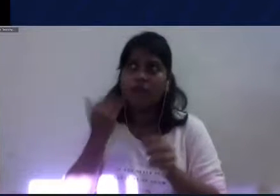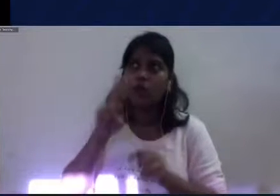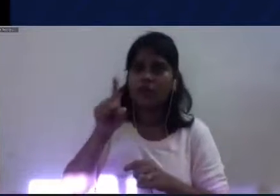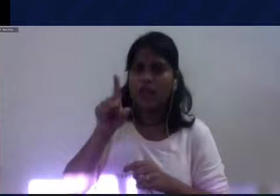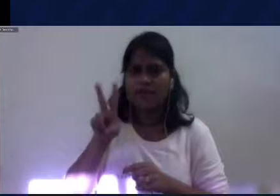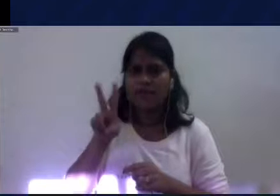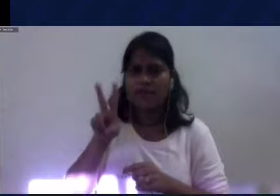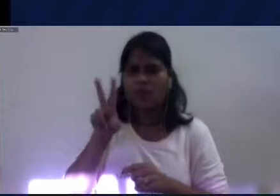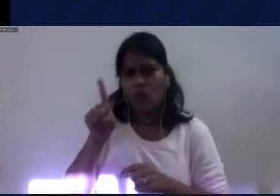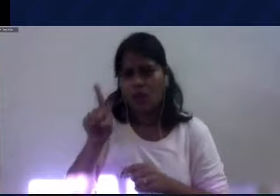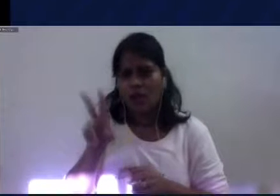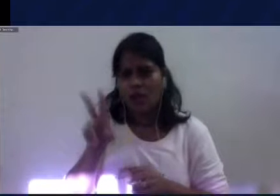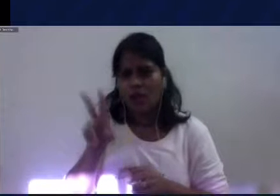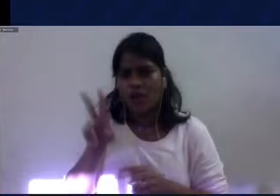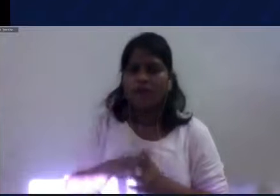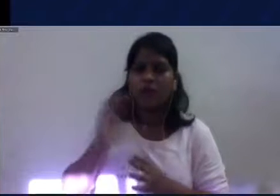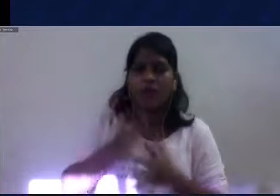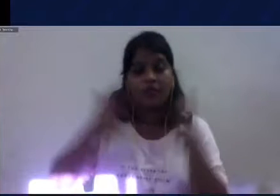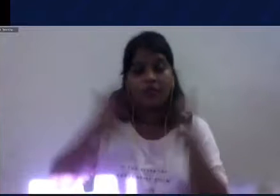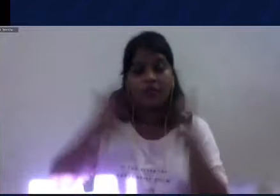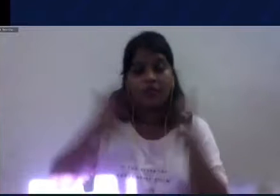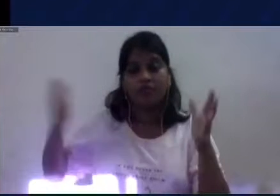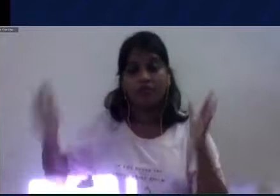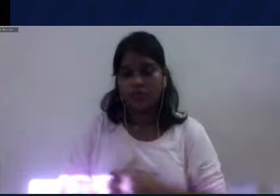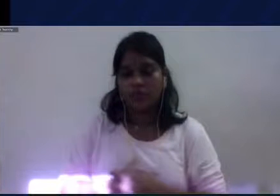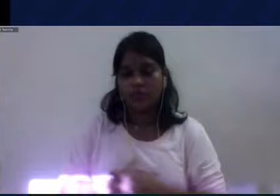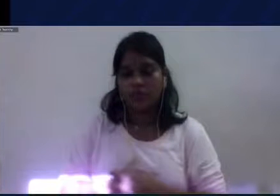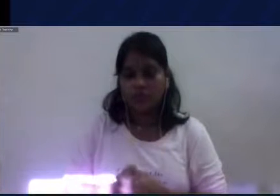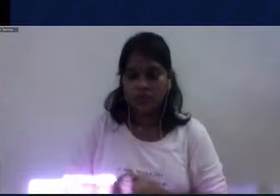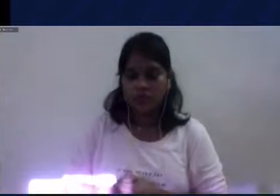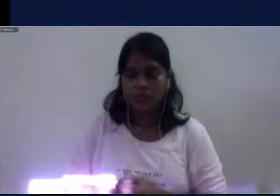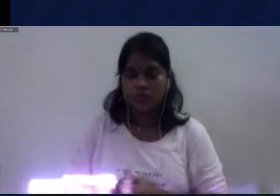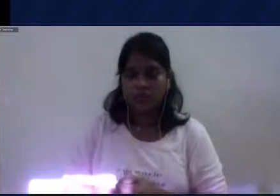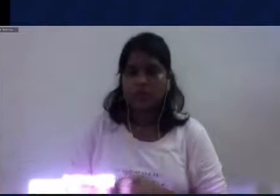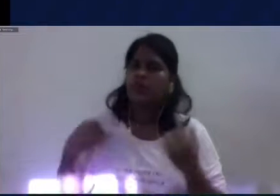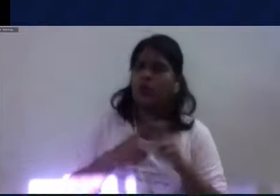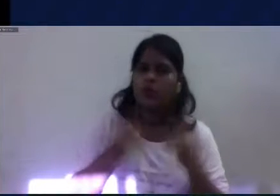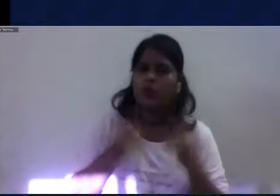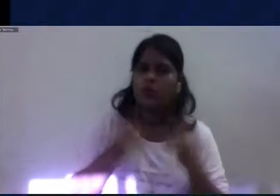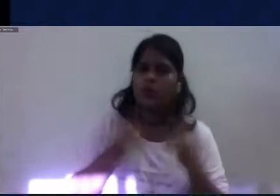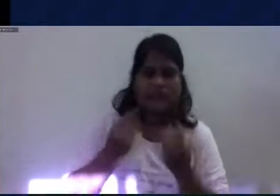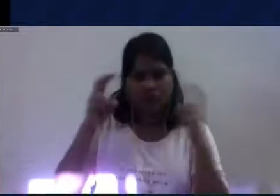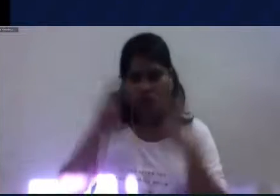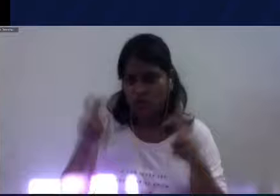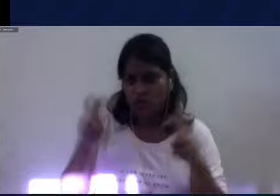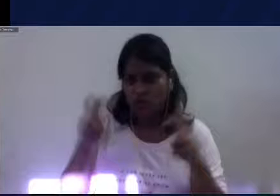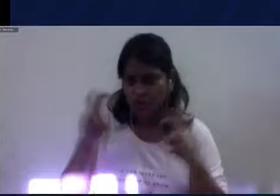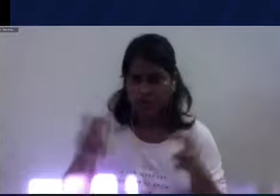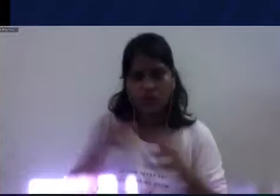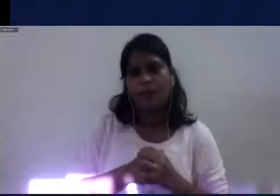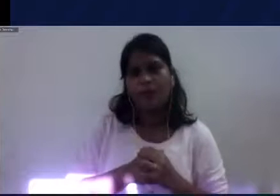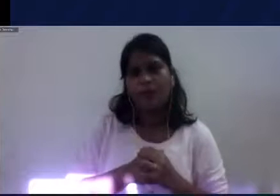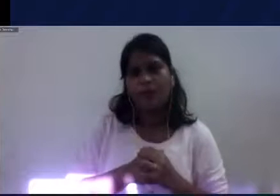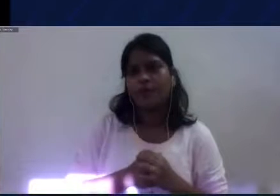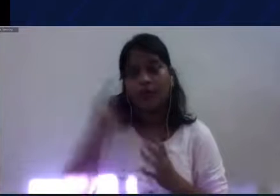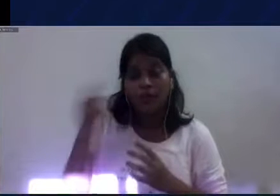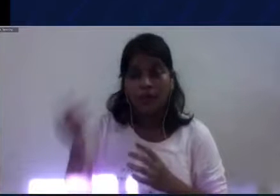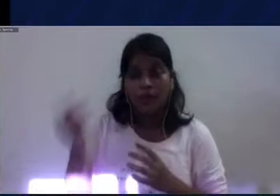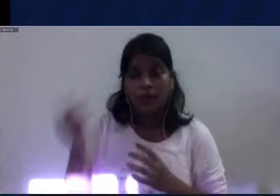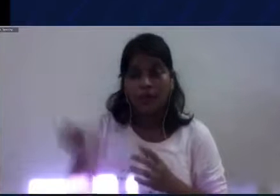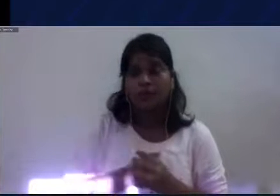2011-12, when they were expanding, we were doing some research with them, some research for them.